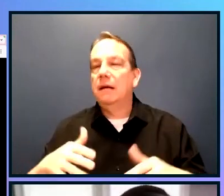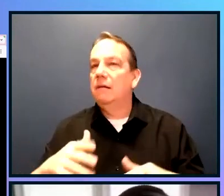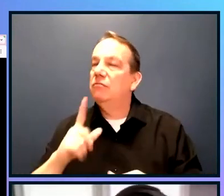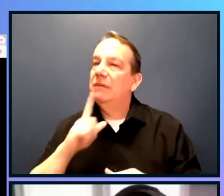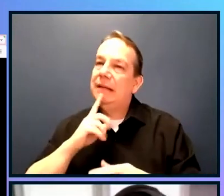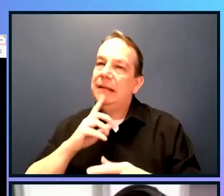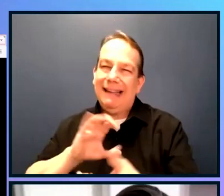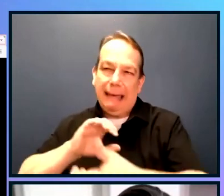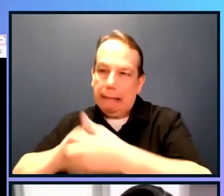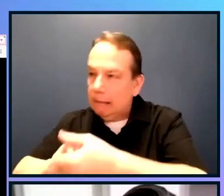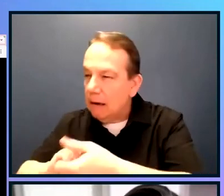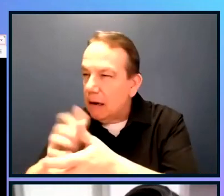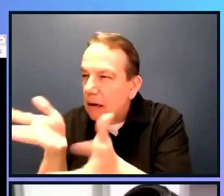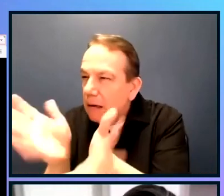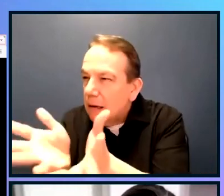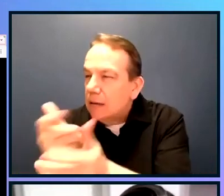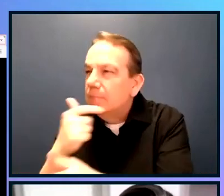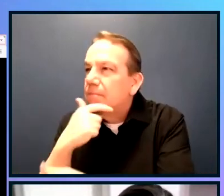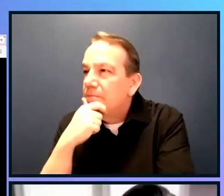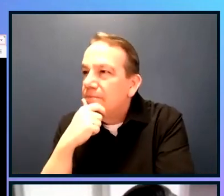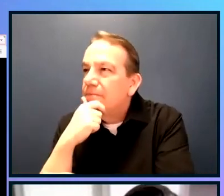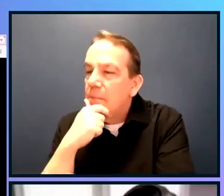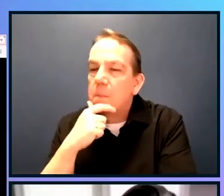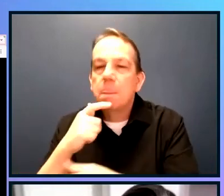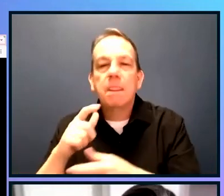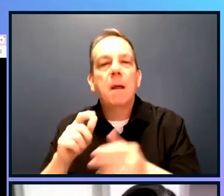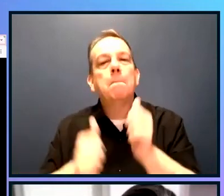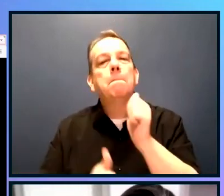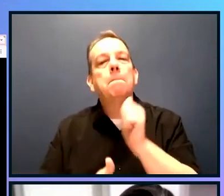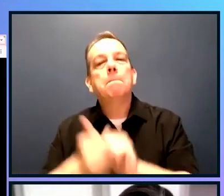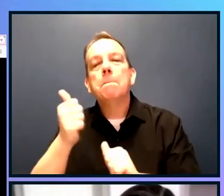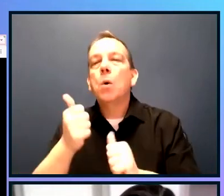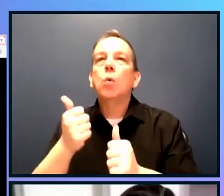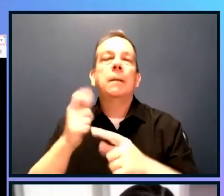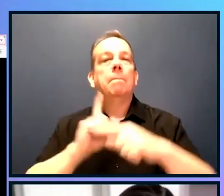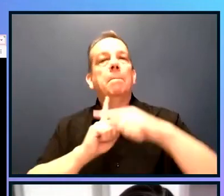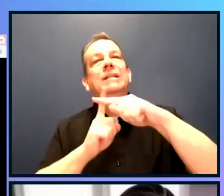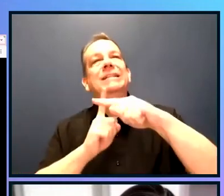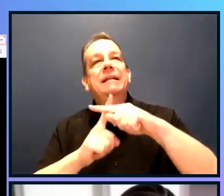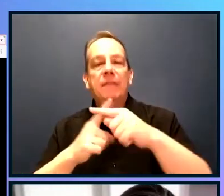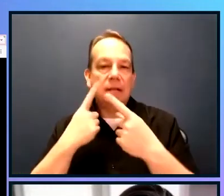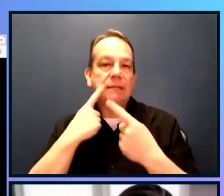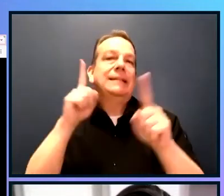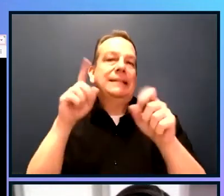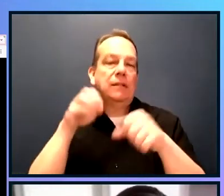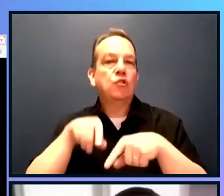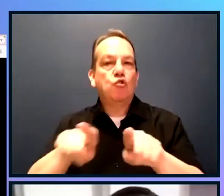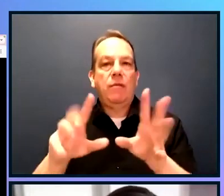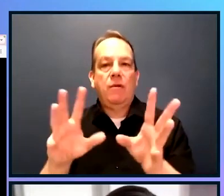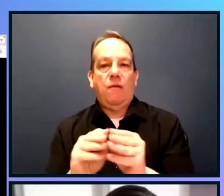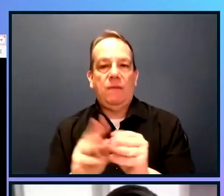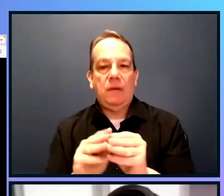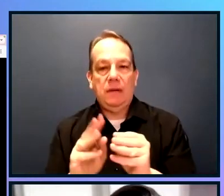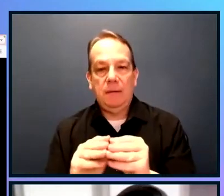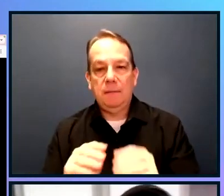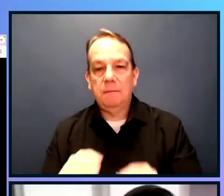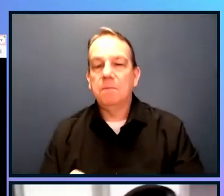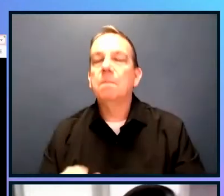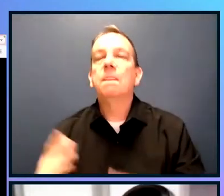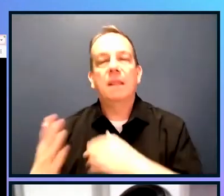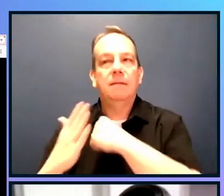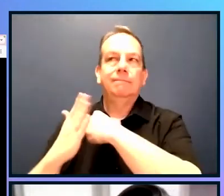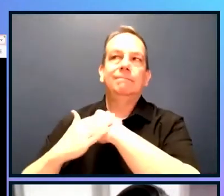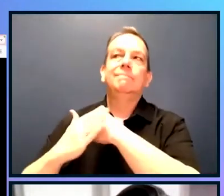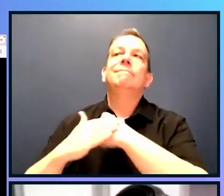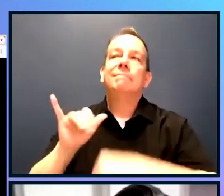was actually one of the most highly rated sessions of the conference, which signaled to us a